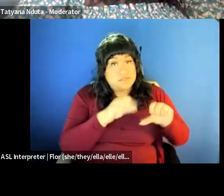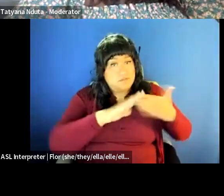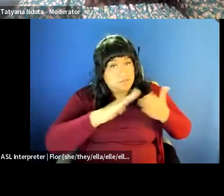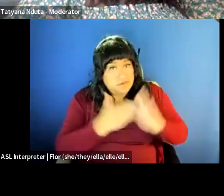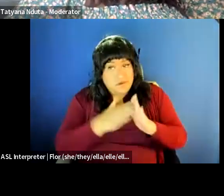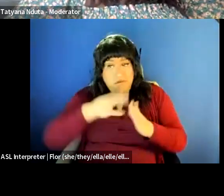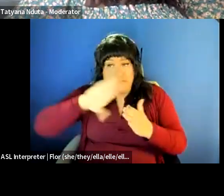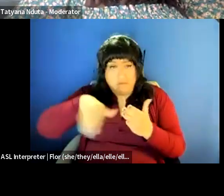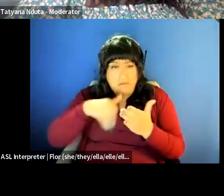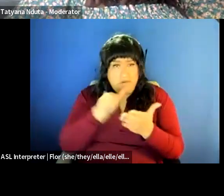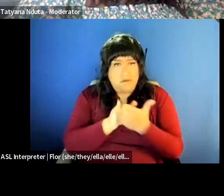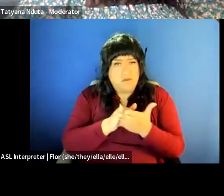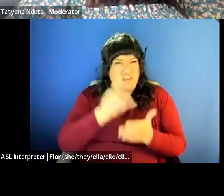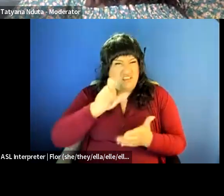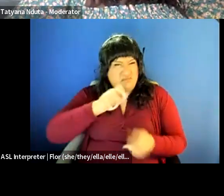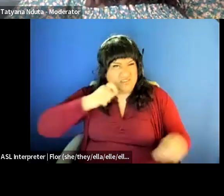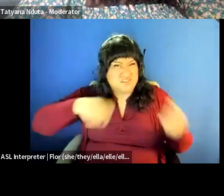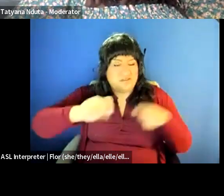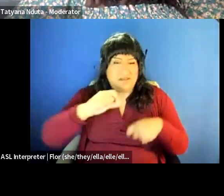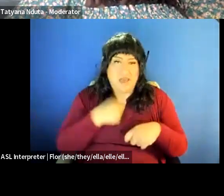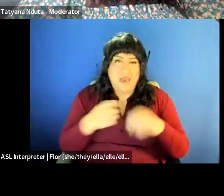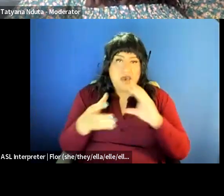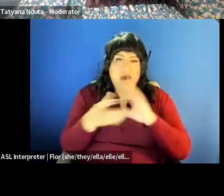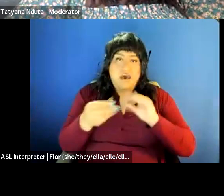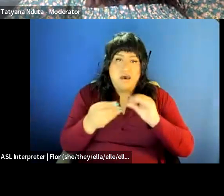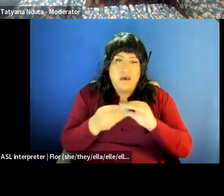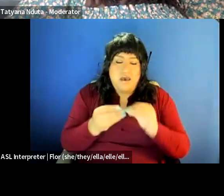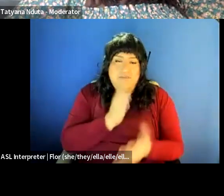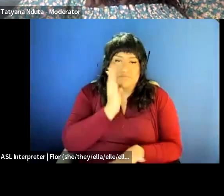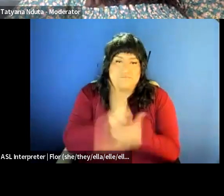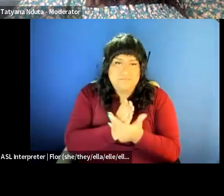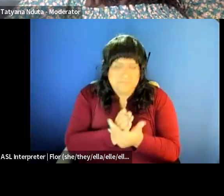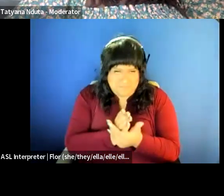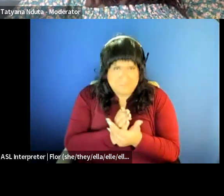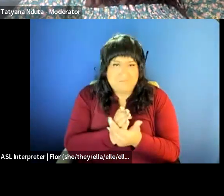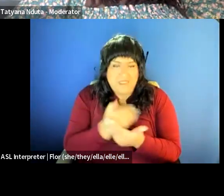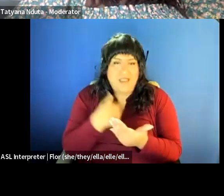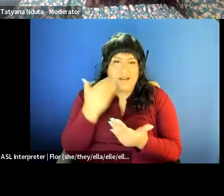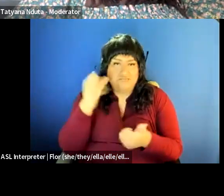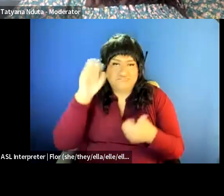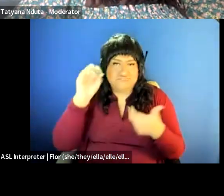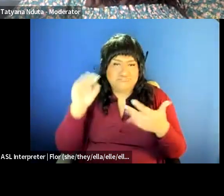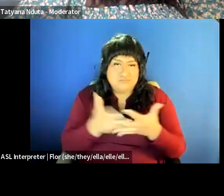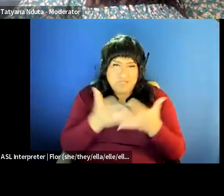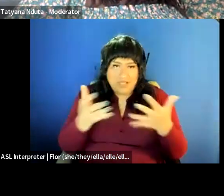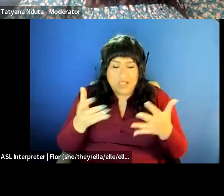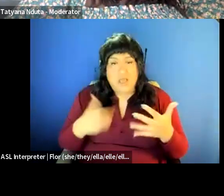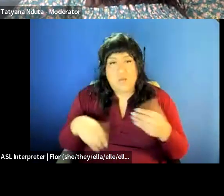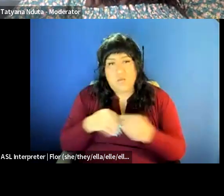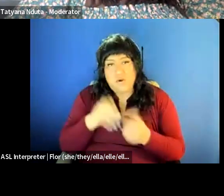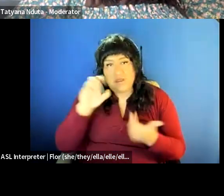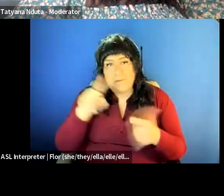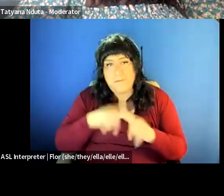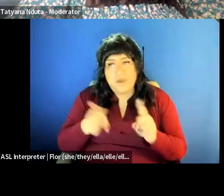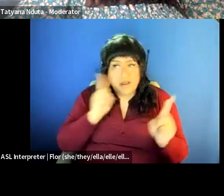regard. So I think I'll stop there for now. I know I've said a lot, but there's a lot more to say. So I want to hear what other people